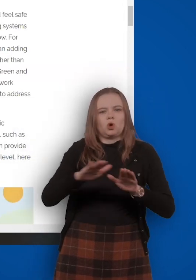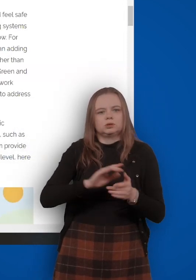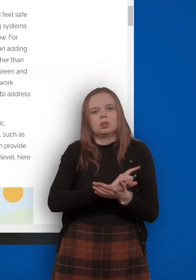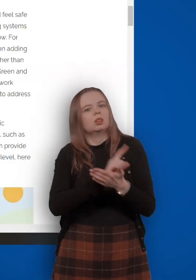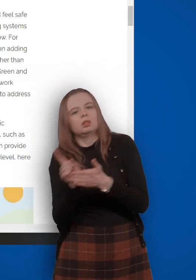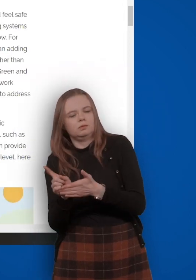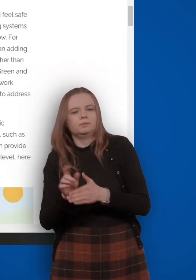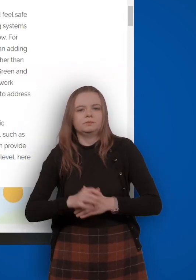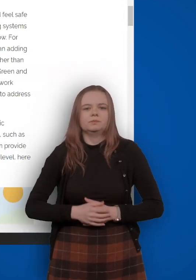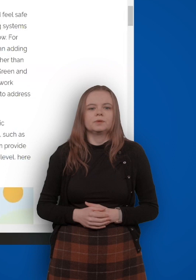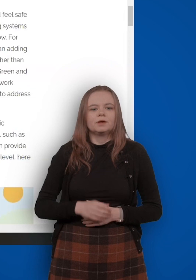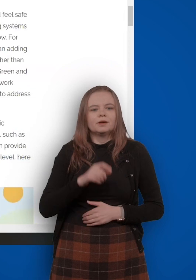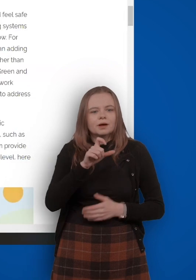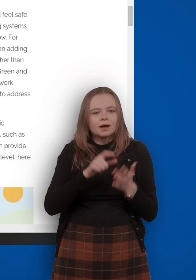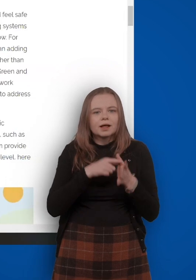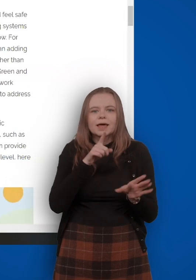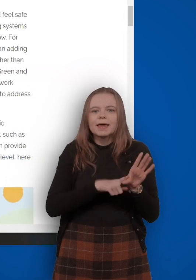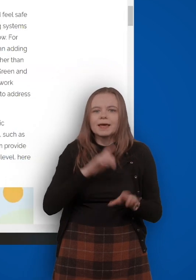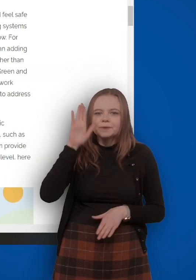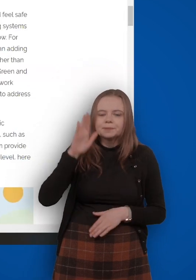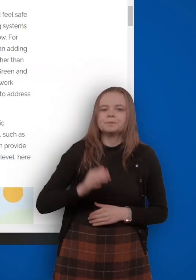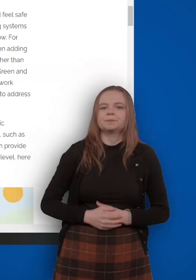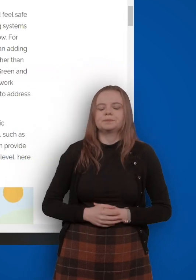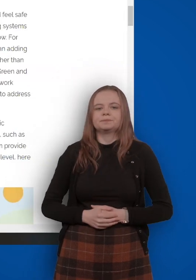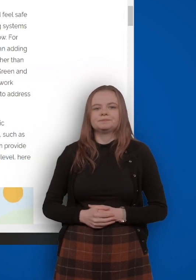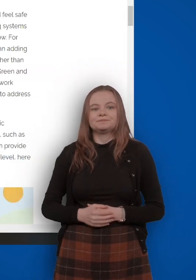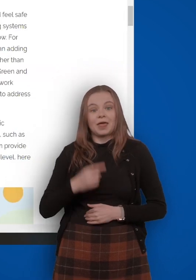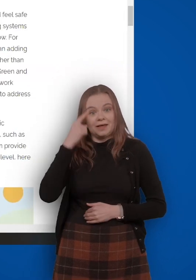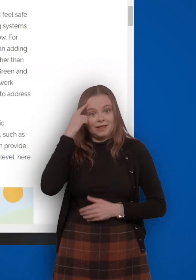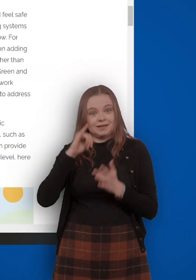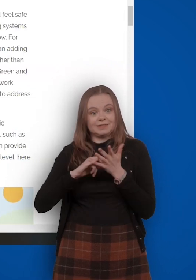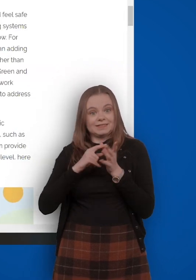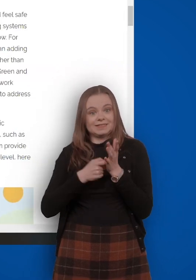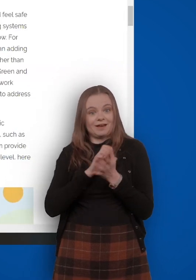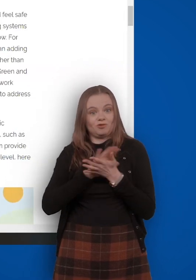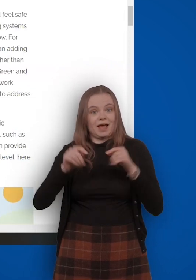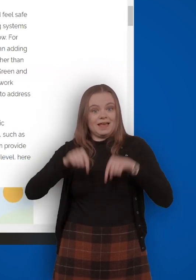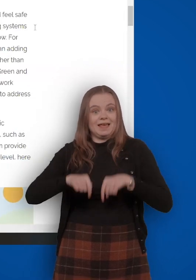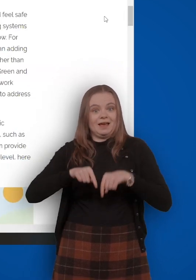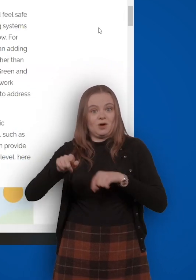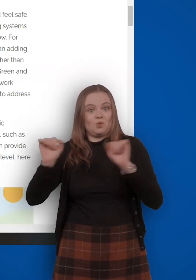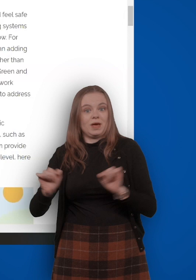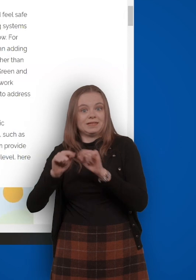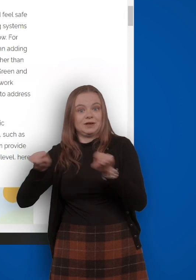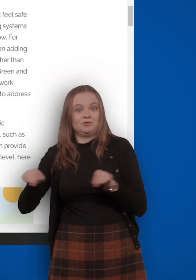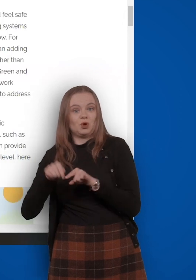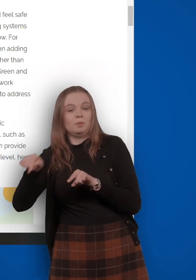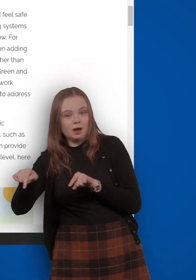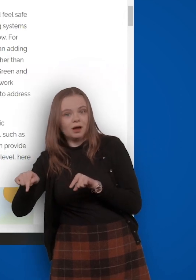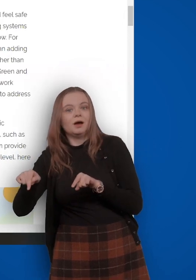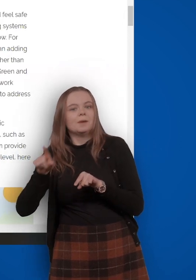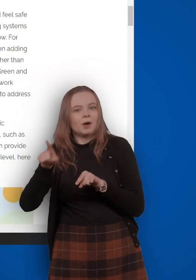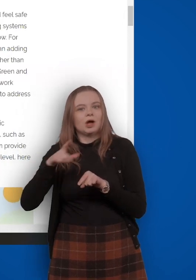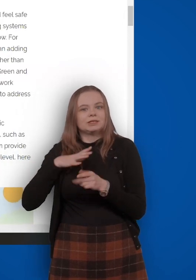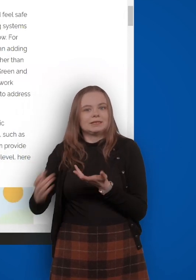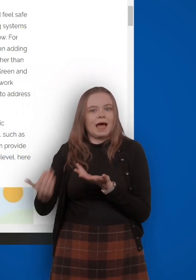quite useful. Yes, Clay. I think Sarah might be in our lobby, but she needs